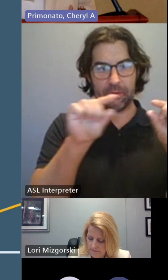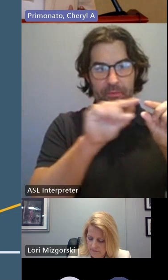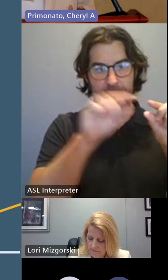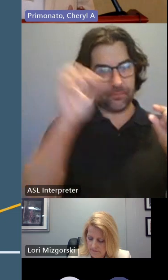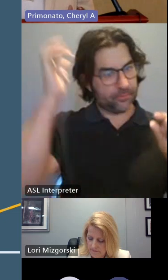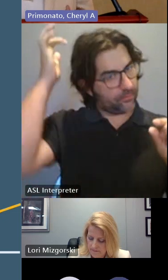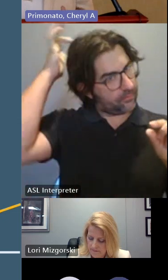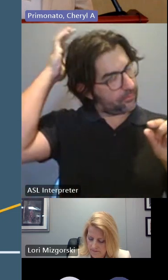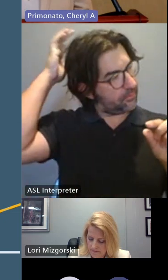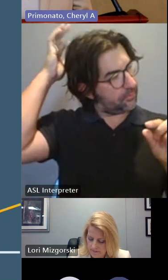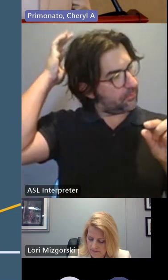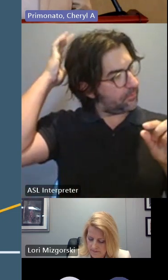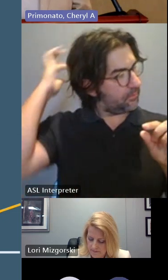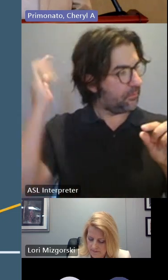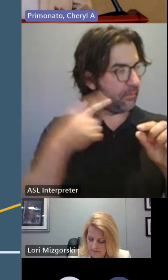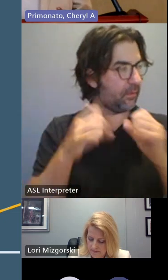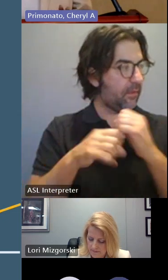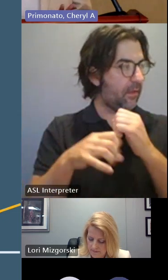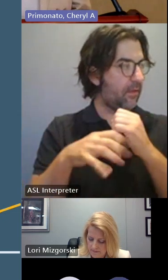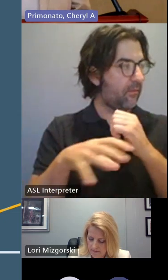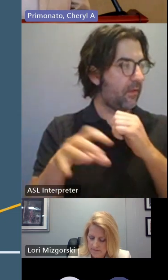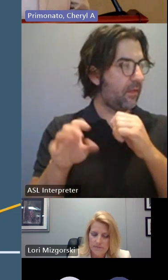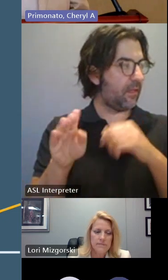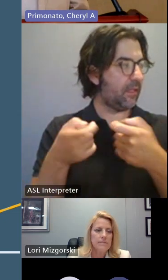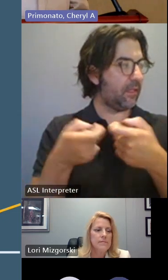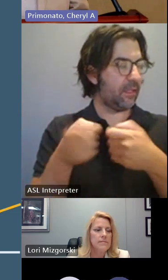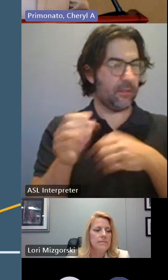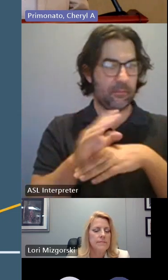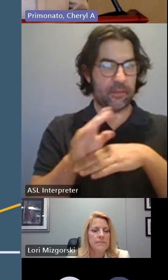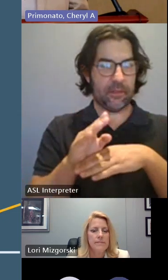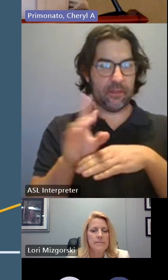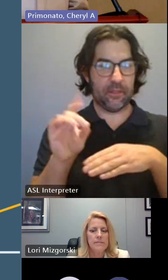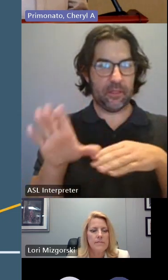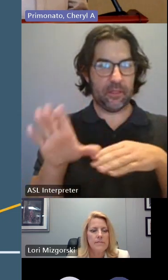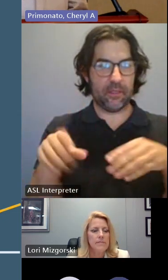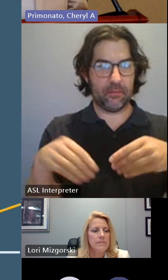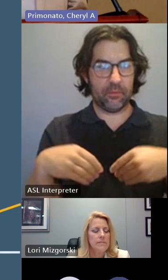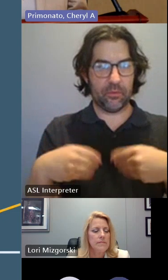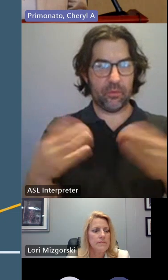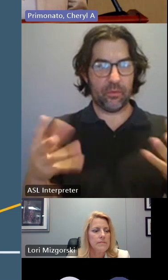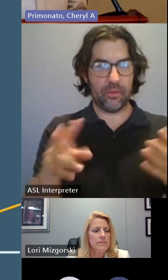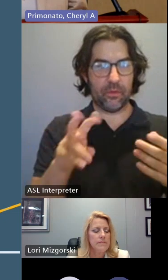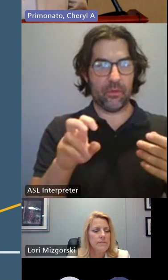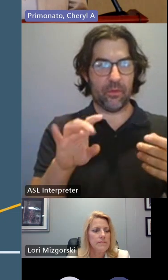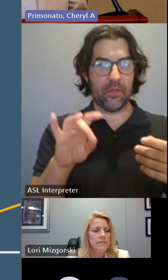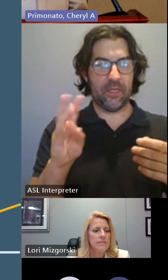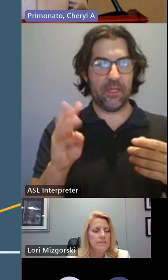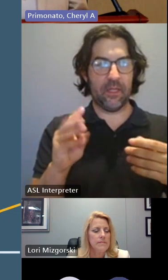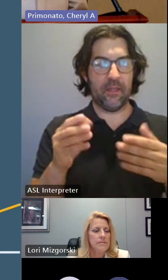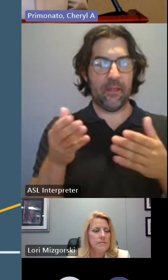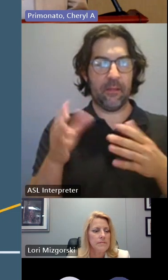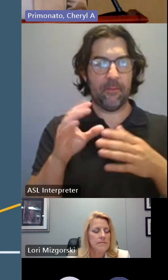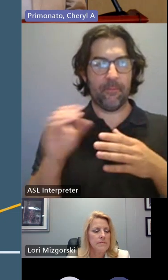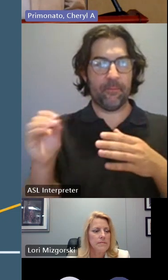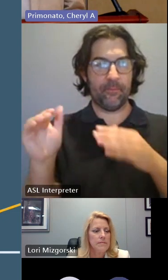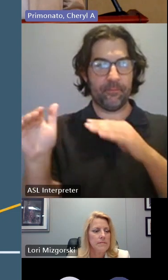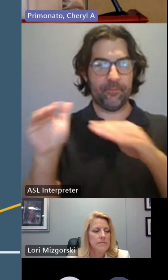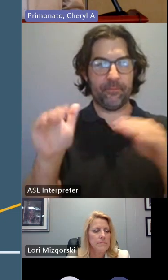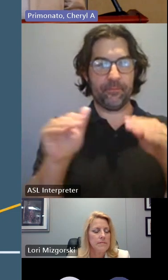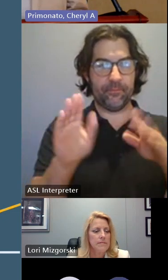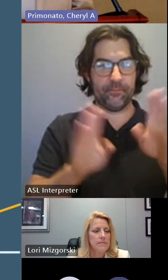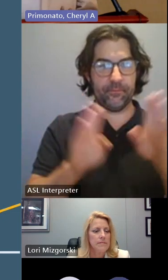B24-05-44A. It was publicly advertised in e-business and documents were distributed. 286 suppliers were notified of the